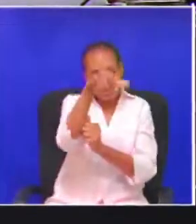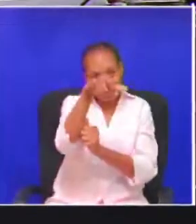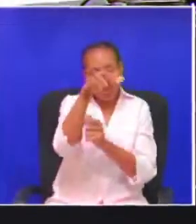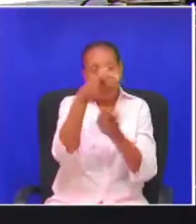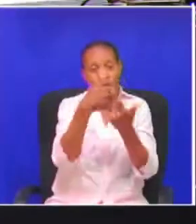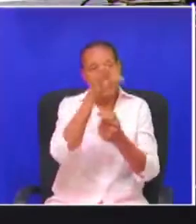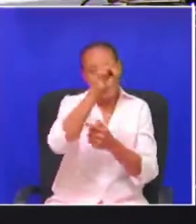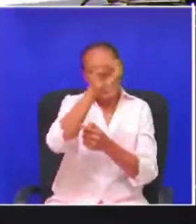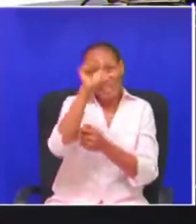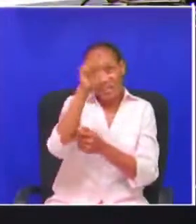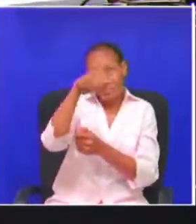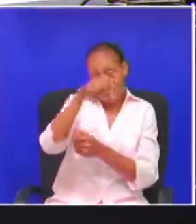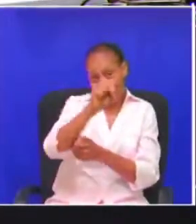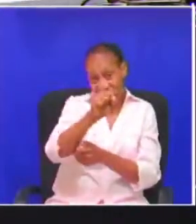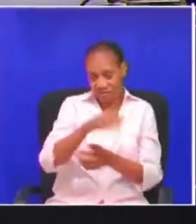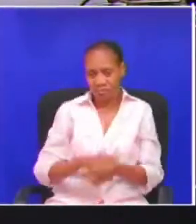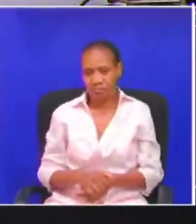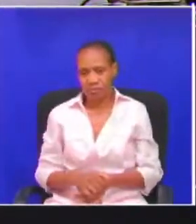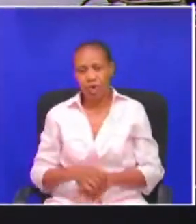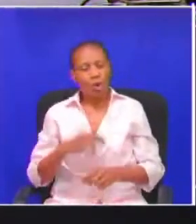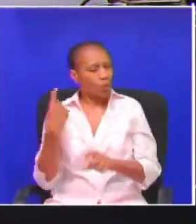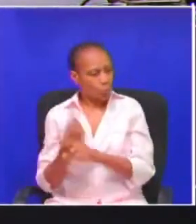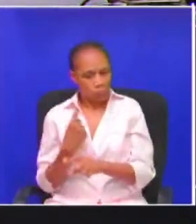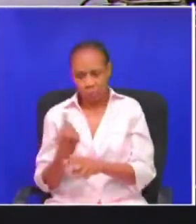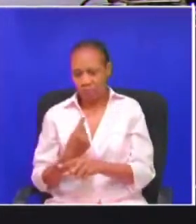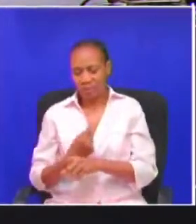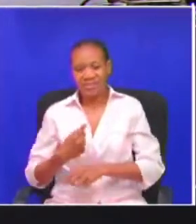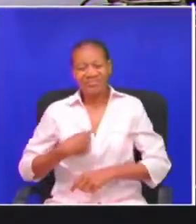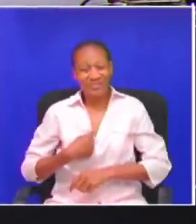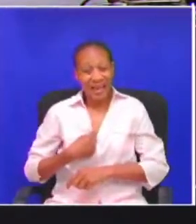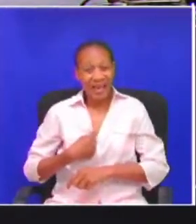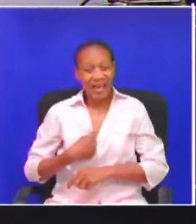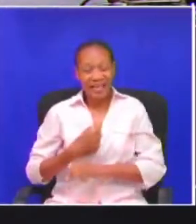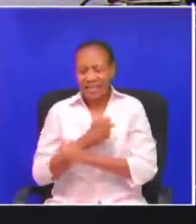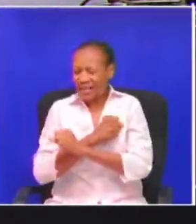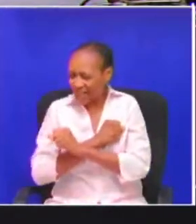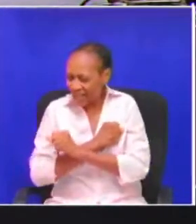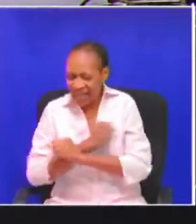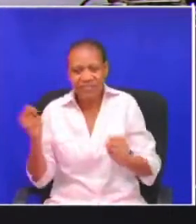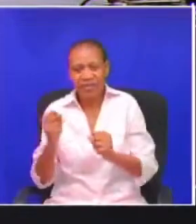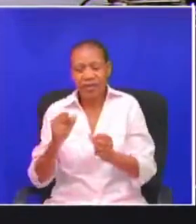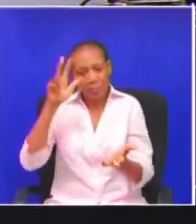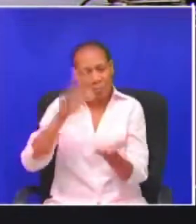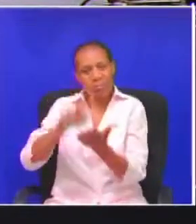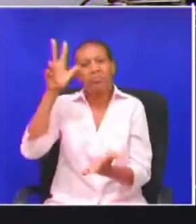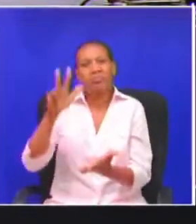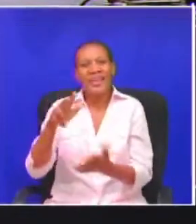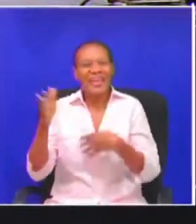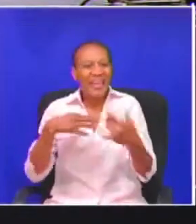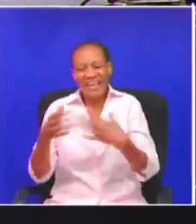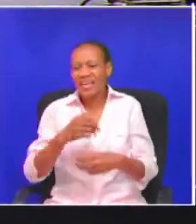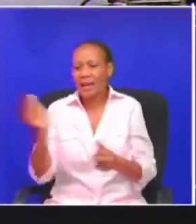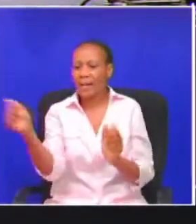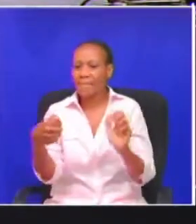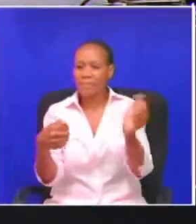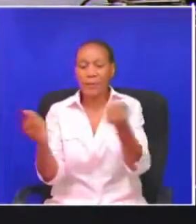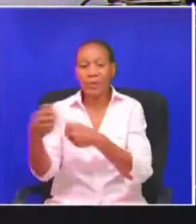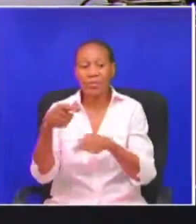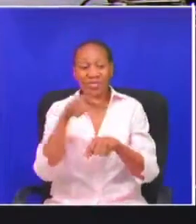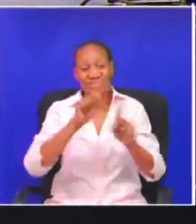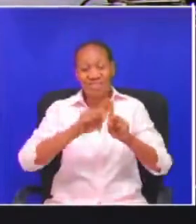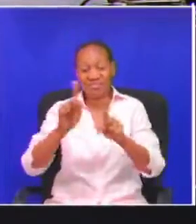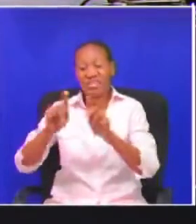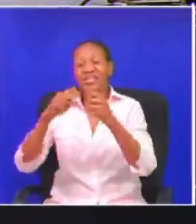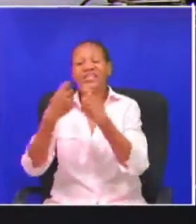Service. I have consequently not authorized any deployment of these teams either to